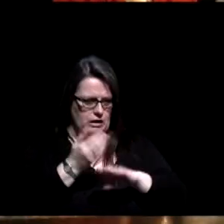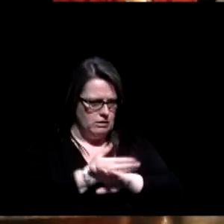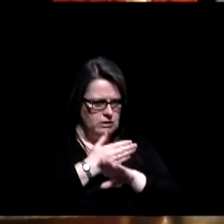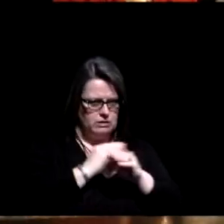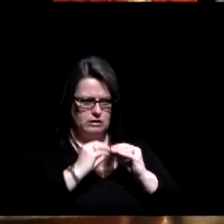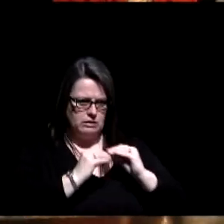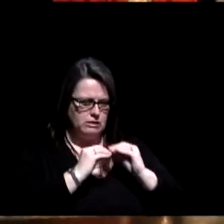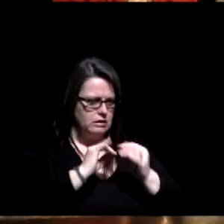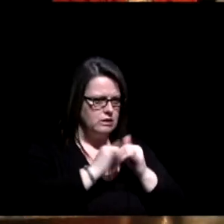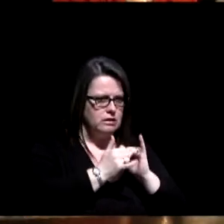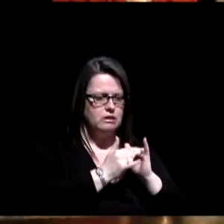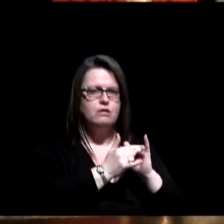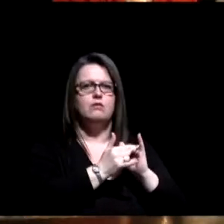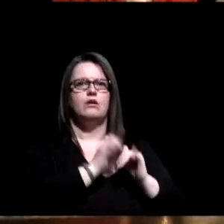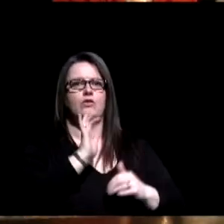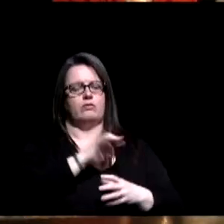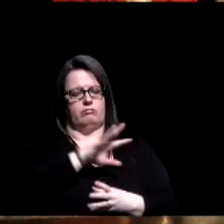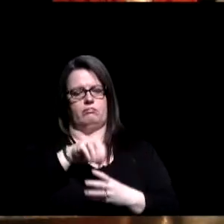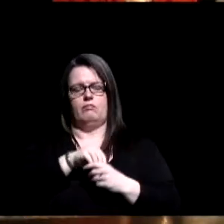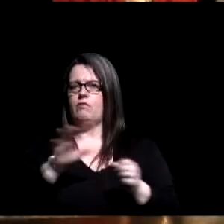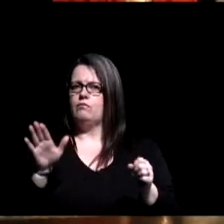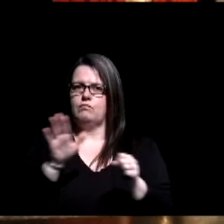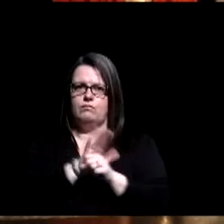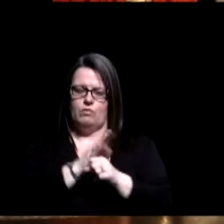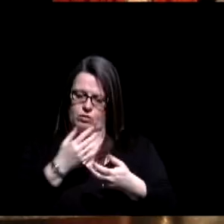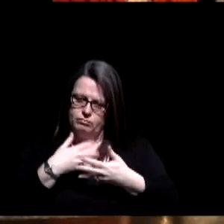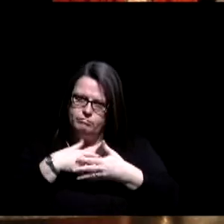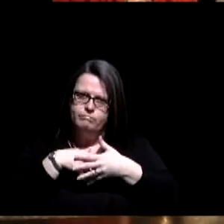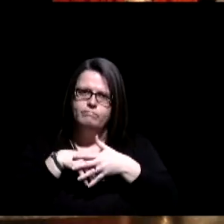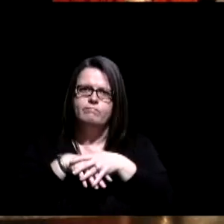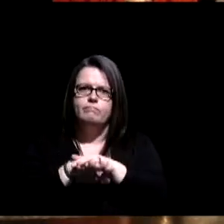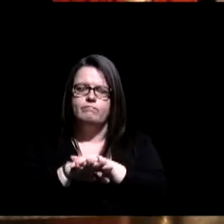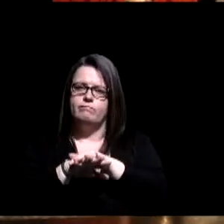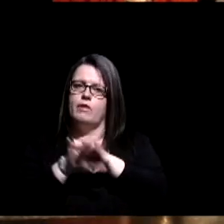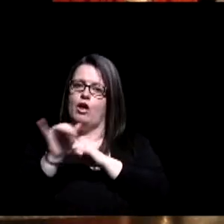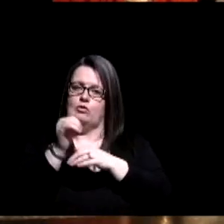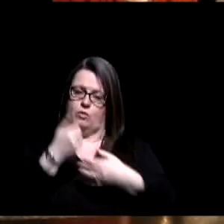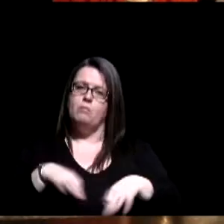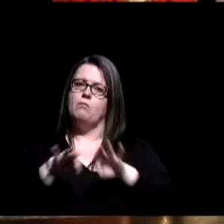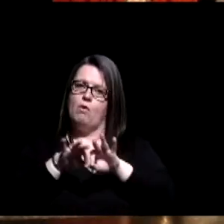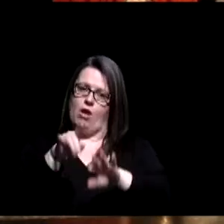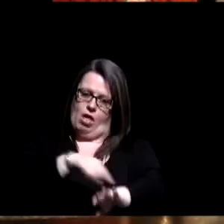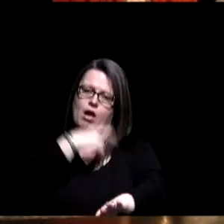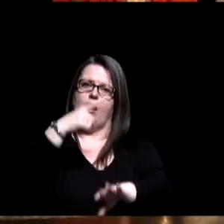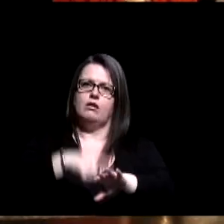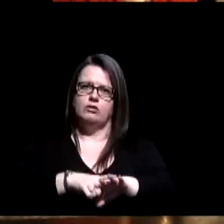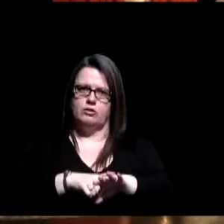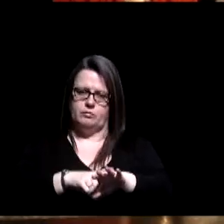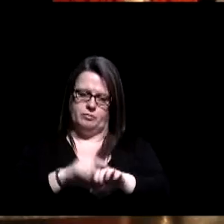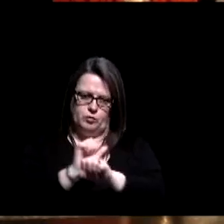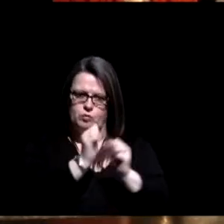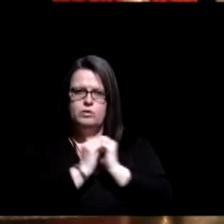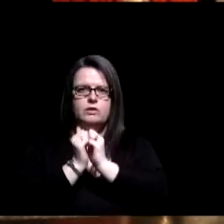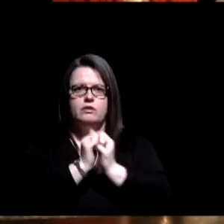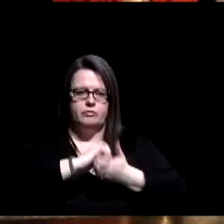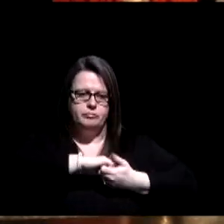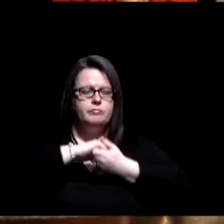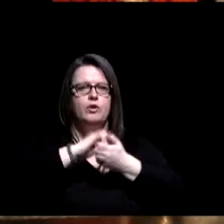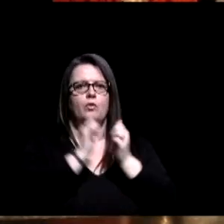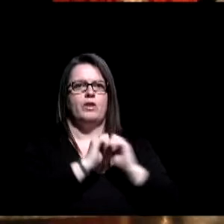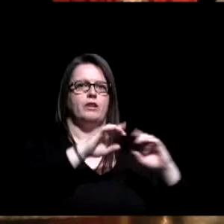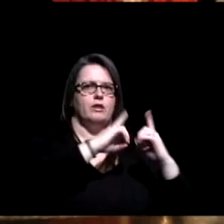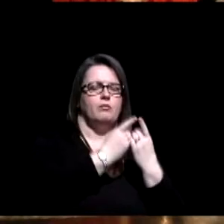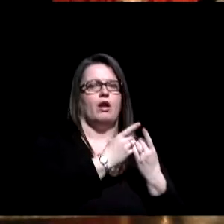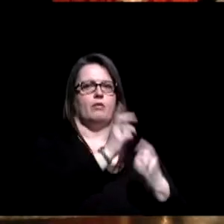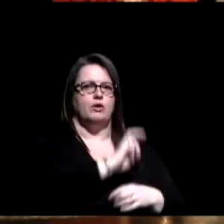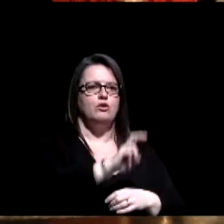involving a fully integrated and important long-term collaboration between the Departments of Tourism, Culture, Arts